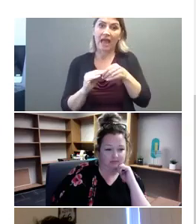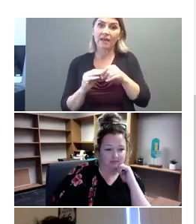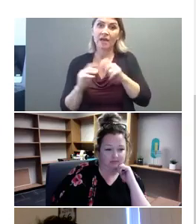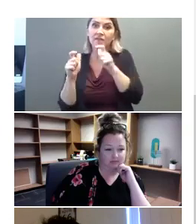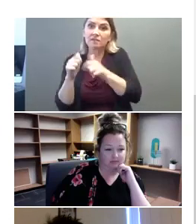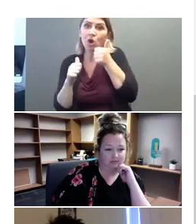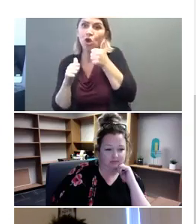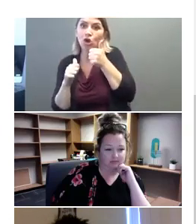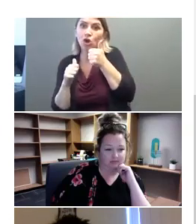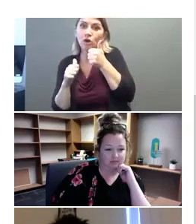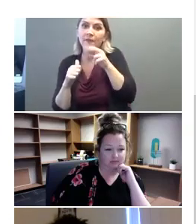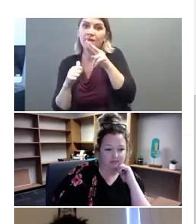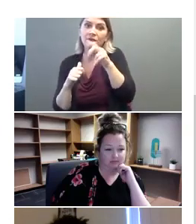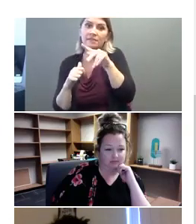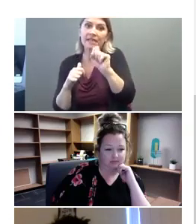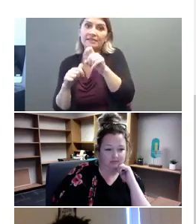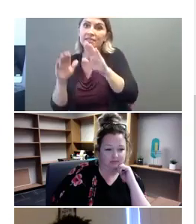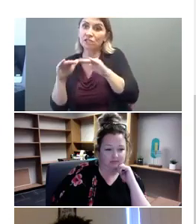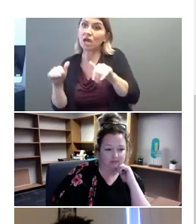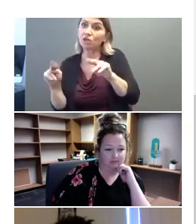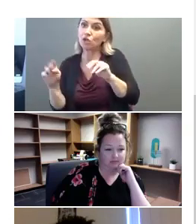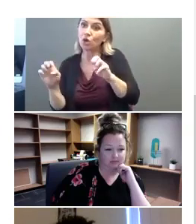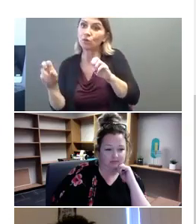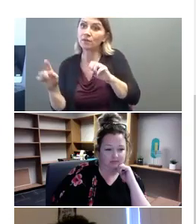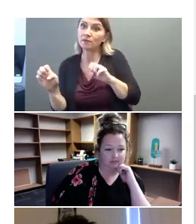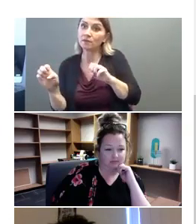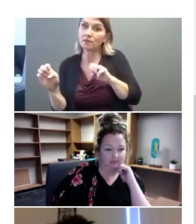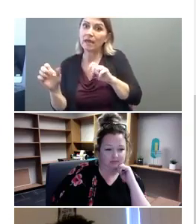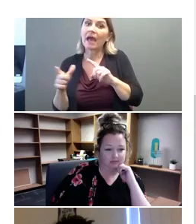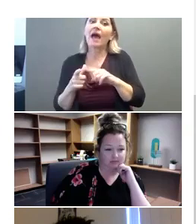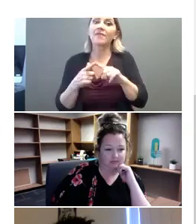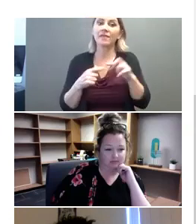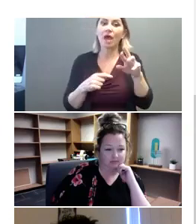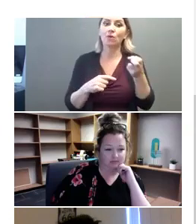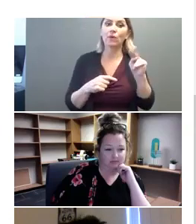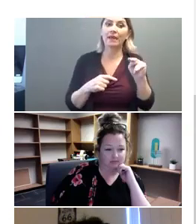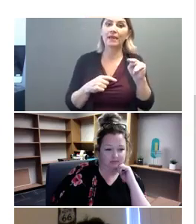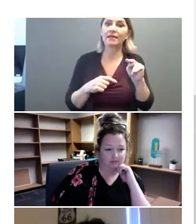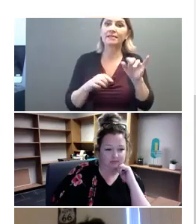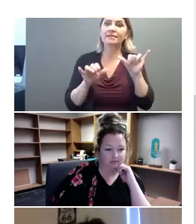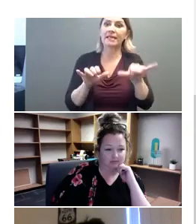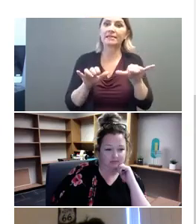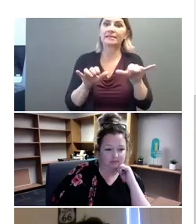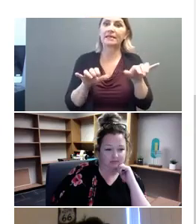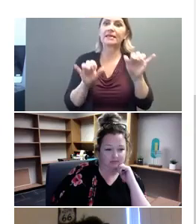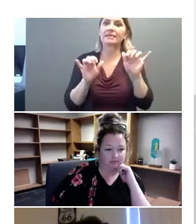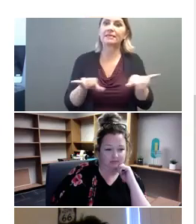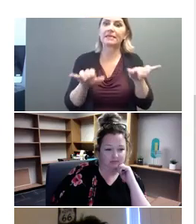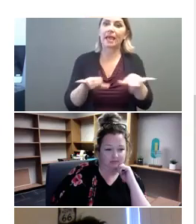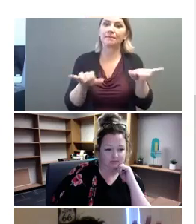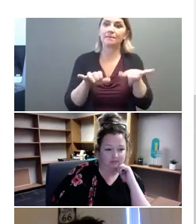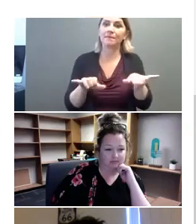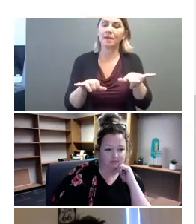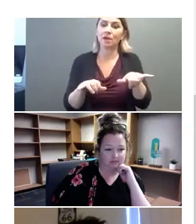ranked vertex as a child node, then the rank remains the same, because, or at least lower